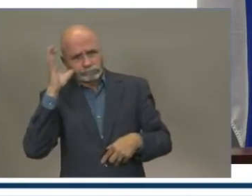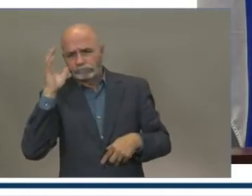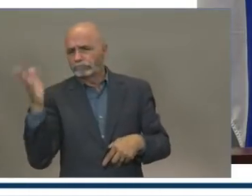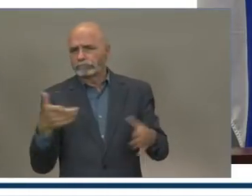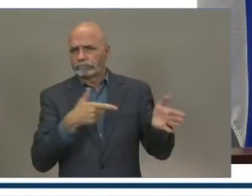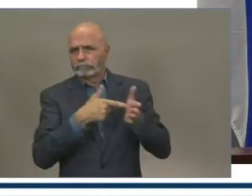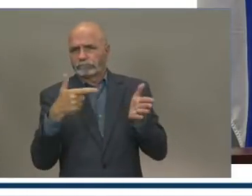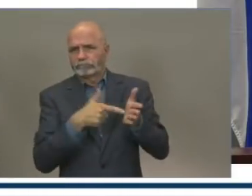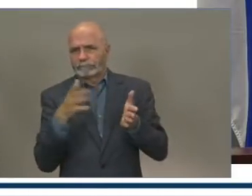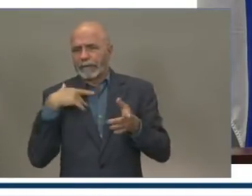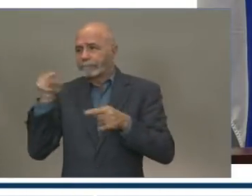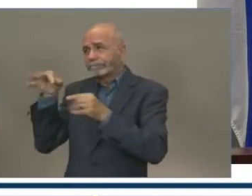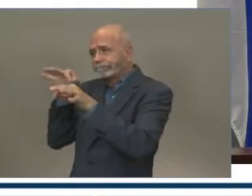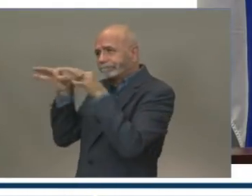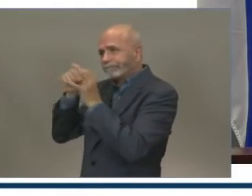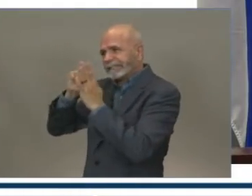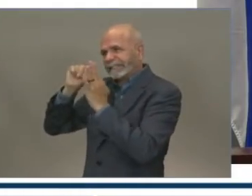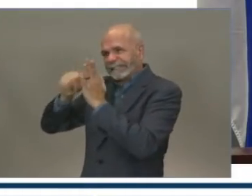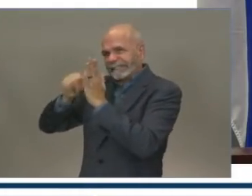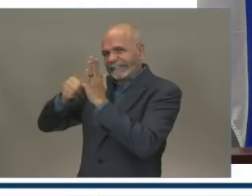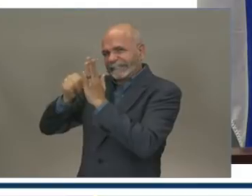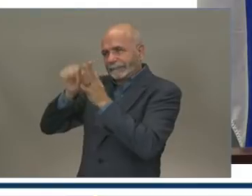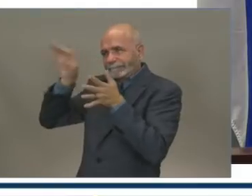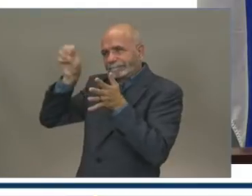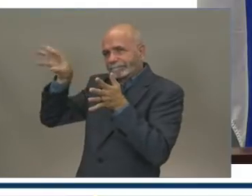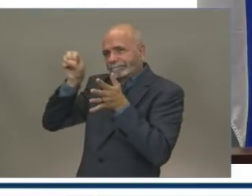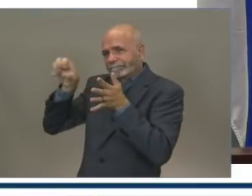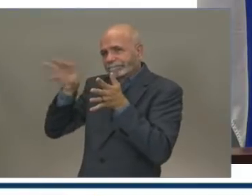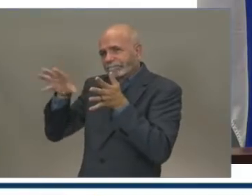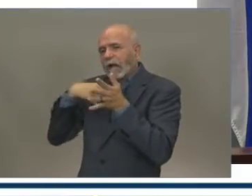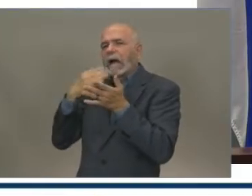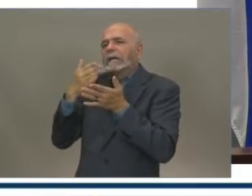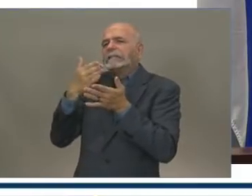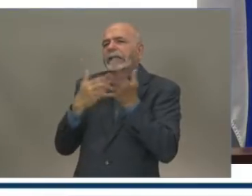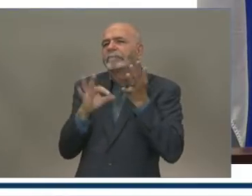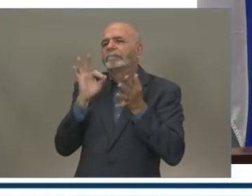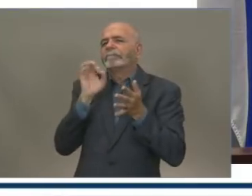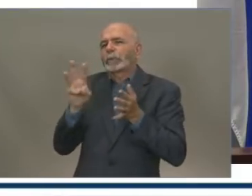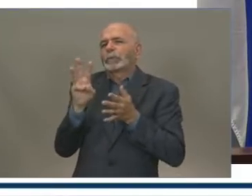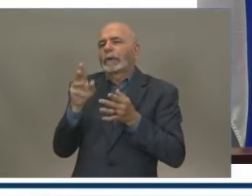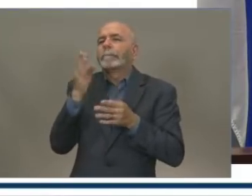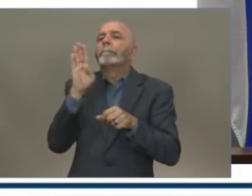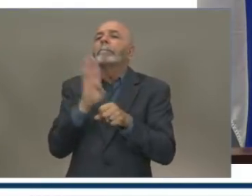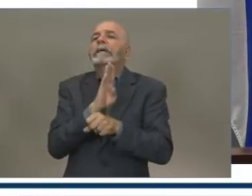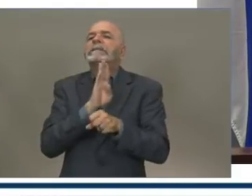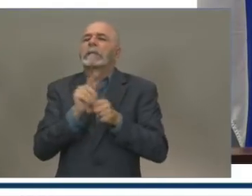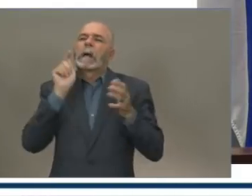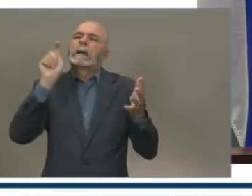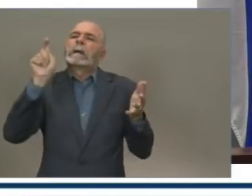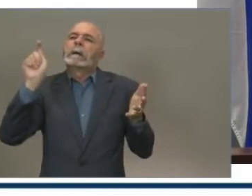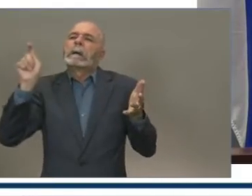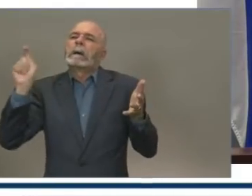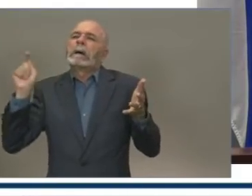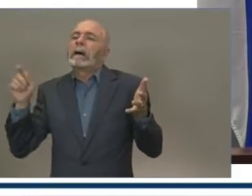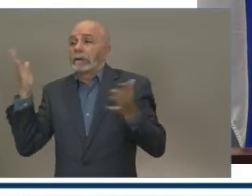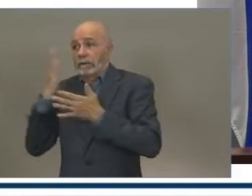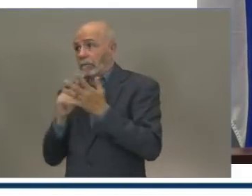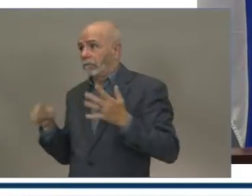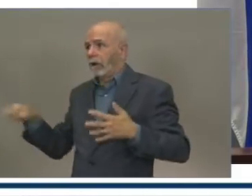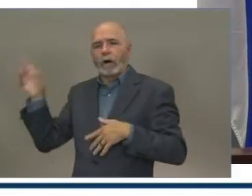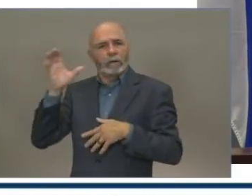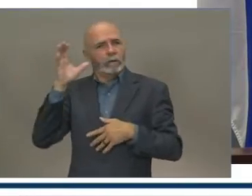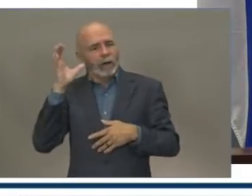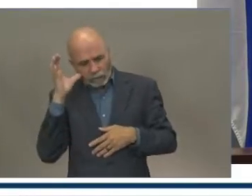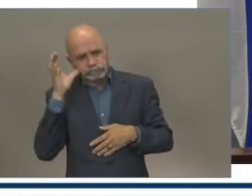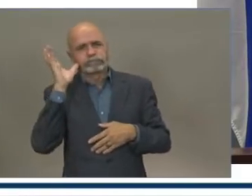then we've had a very small number of businesses. The vast majority of them are very compliant, and when we've had some